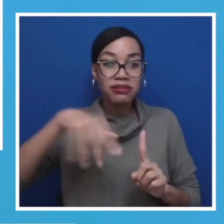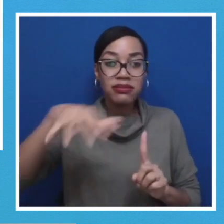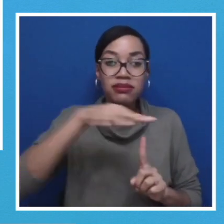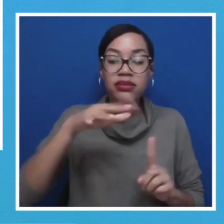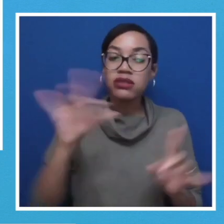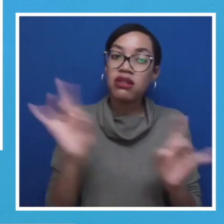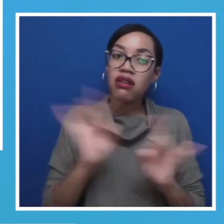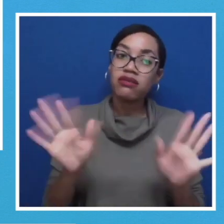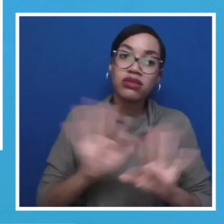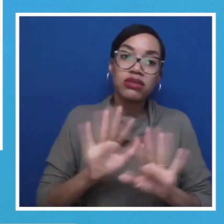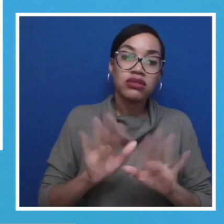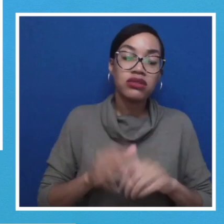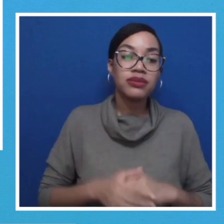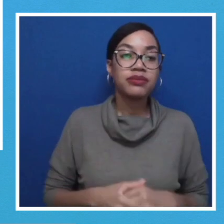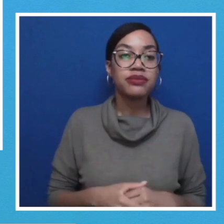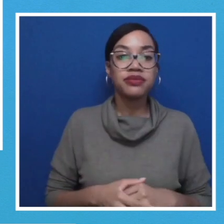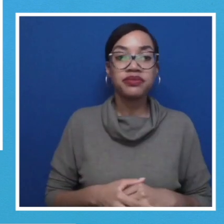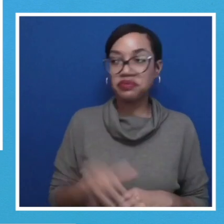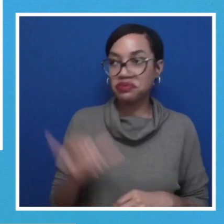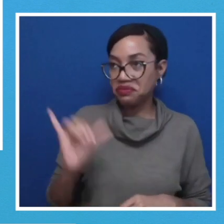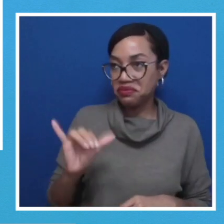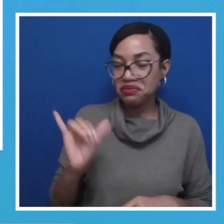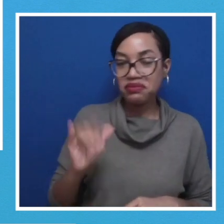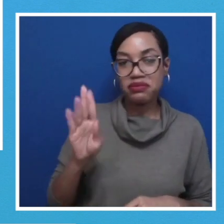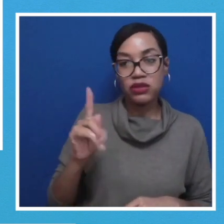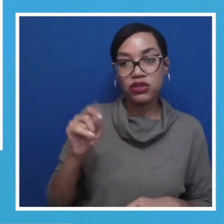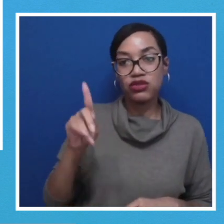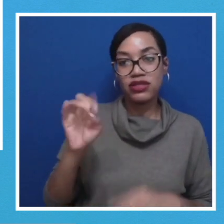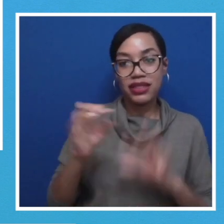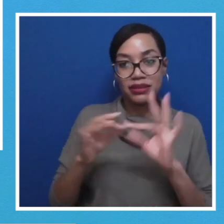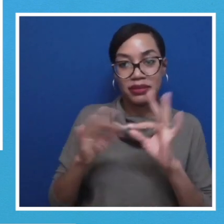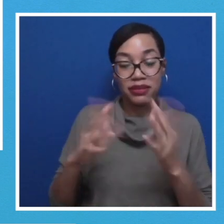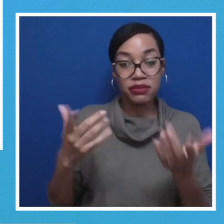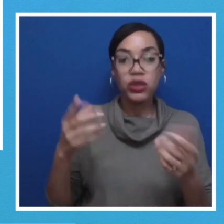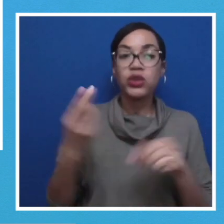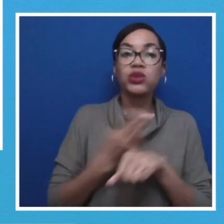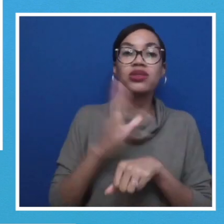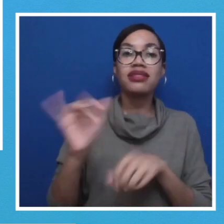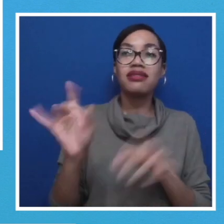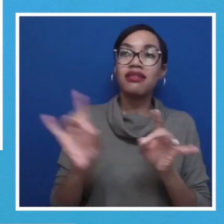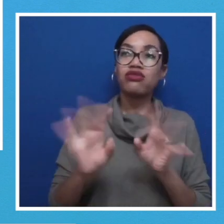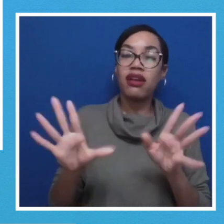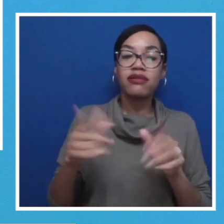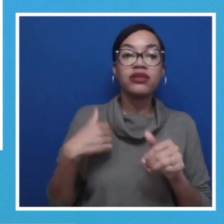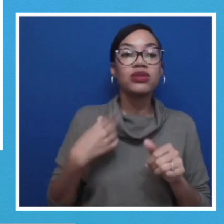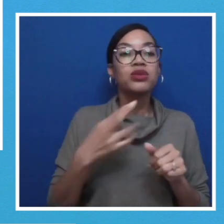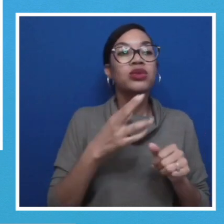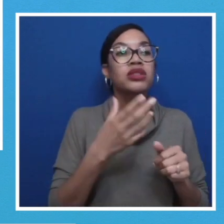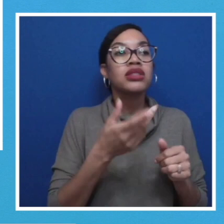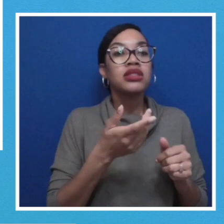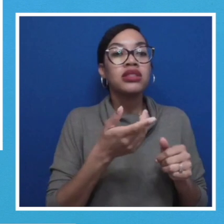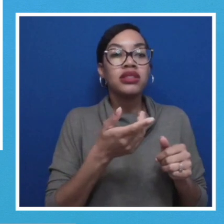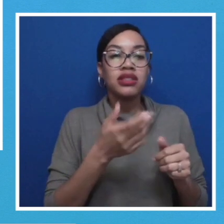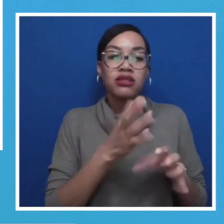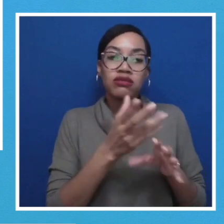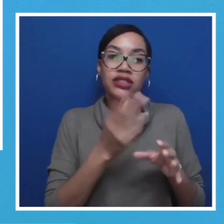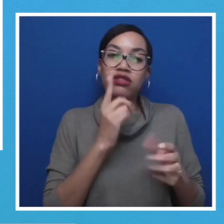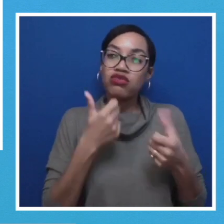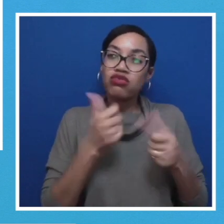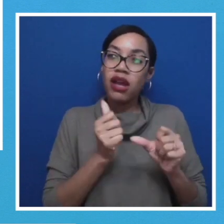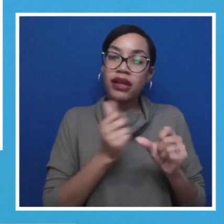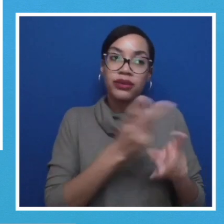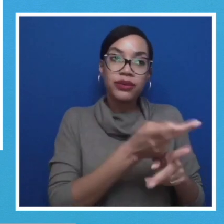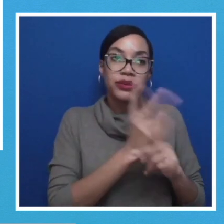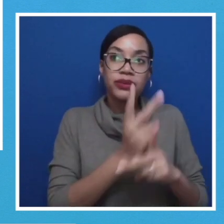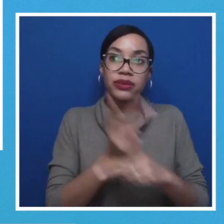Well, the turning that travesty into an opportunity for people to use whatever power they have to get something done, that's the opposite, right?